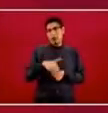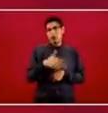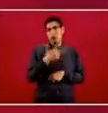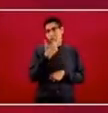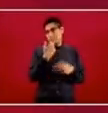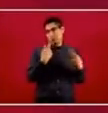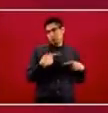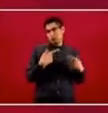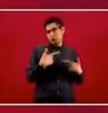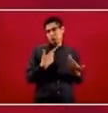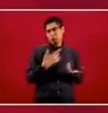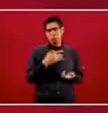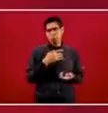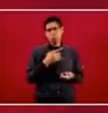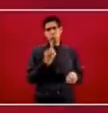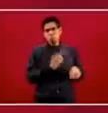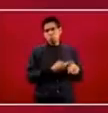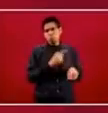very bad.